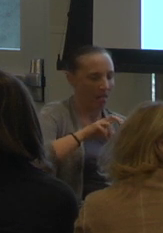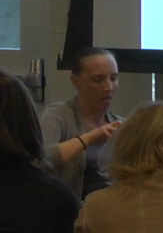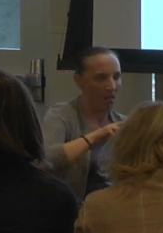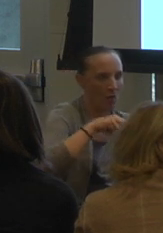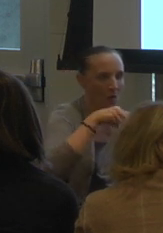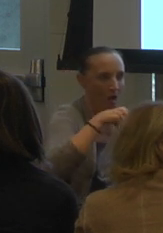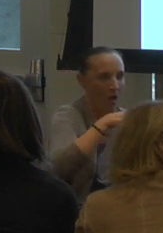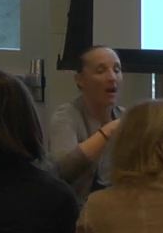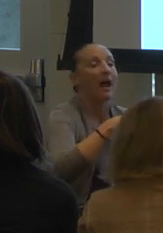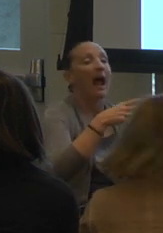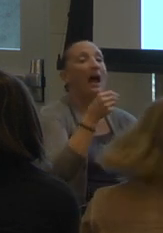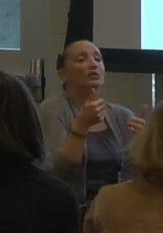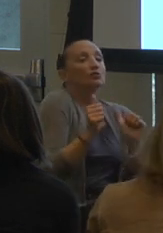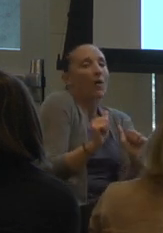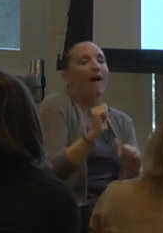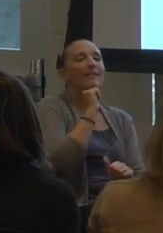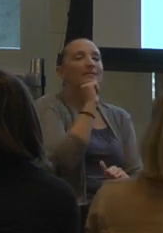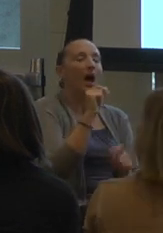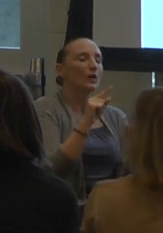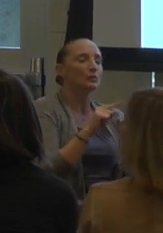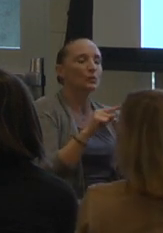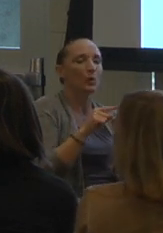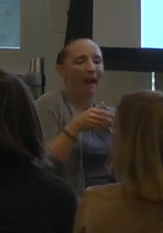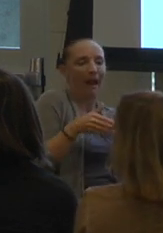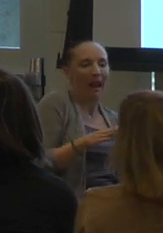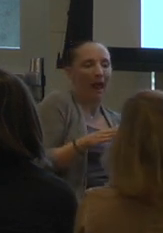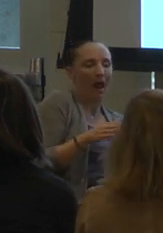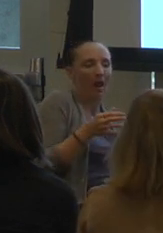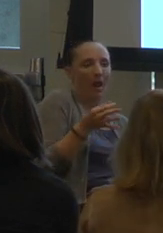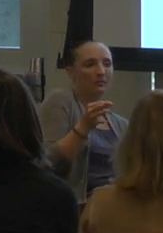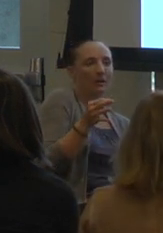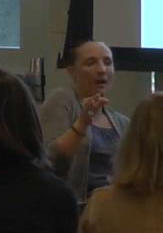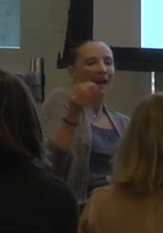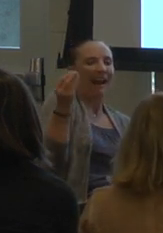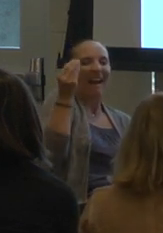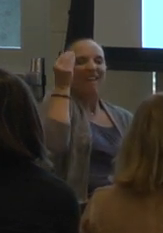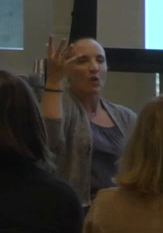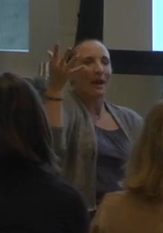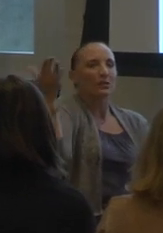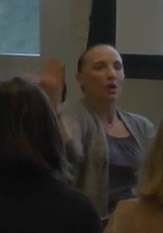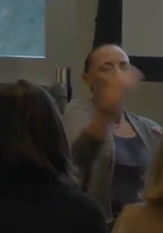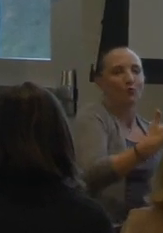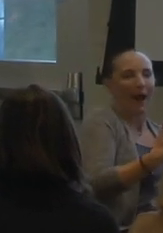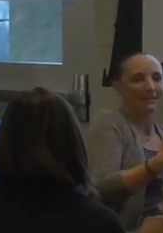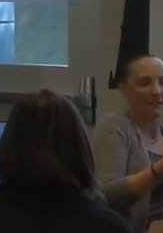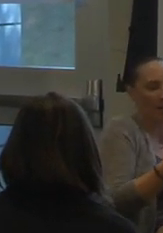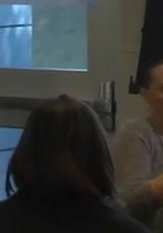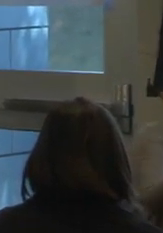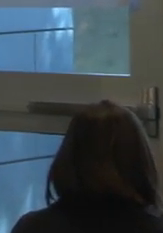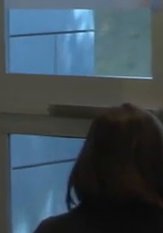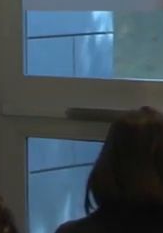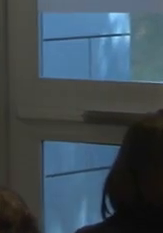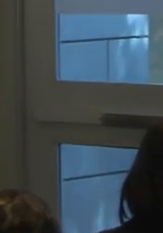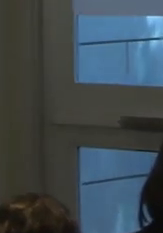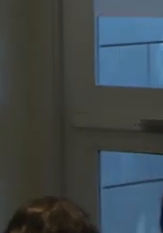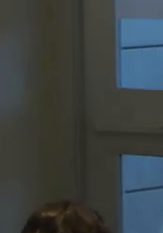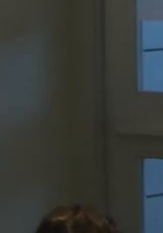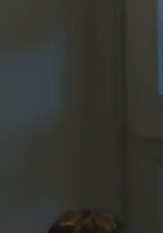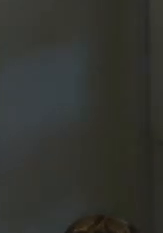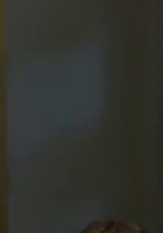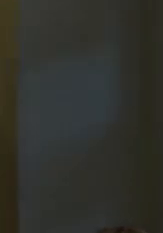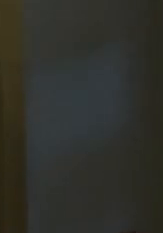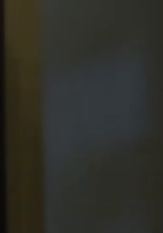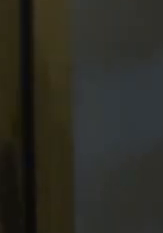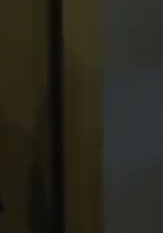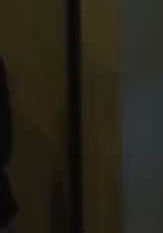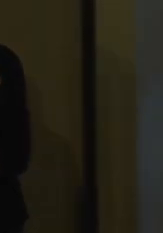essentially trying not to let them let that information distract them from the task, which in English. So what I